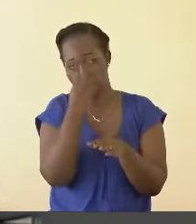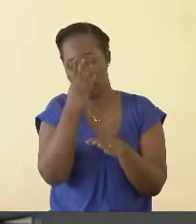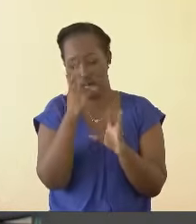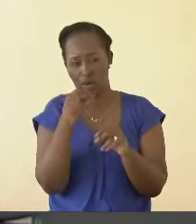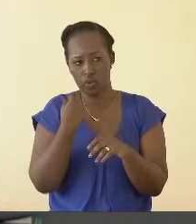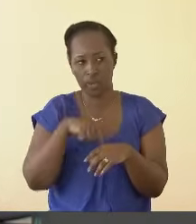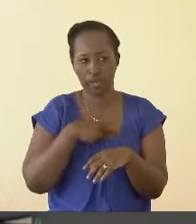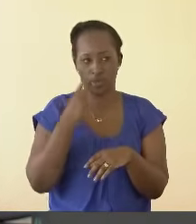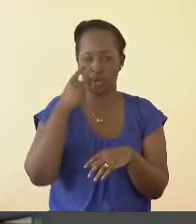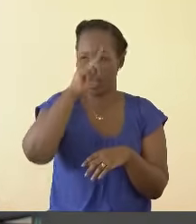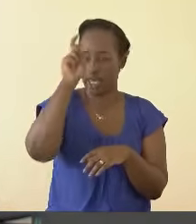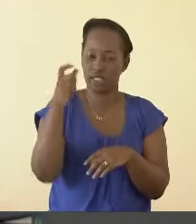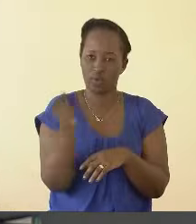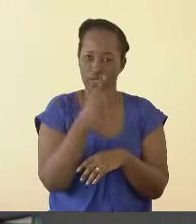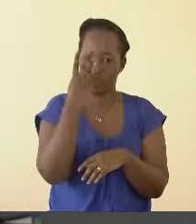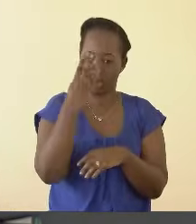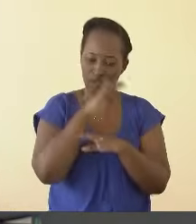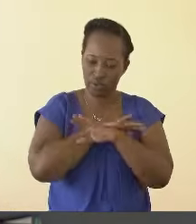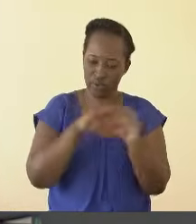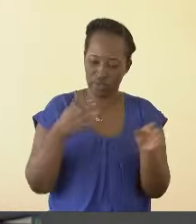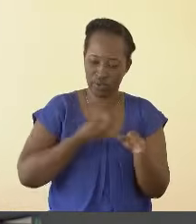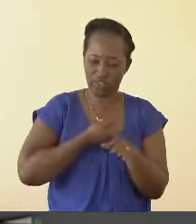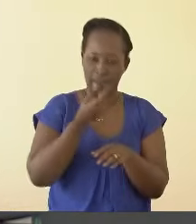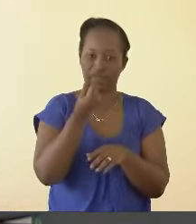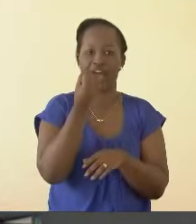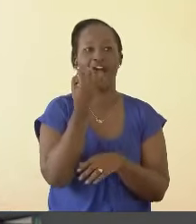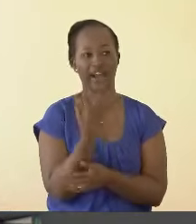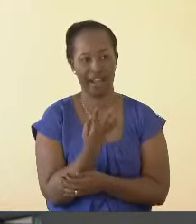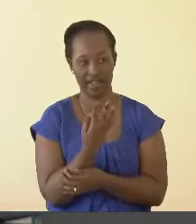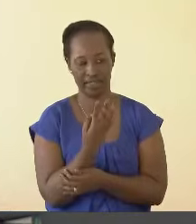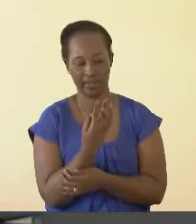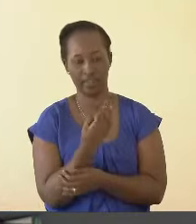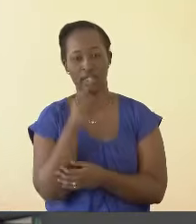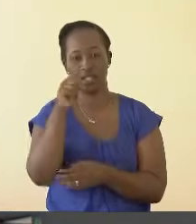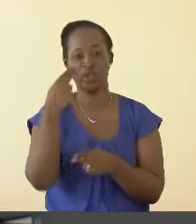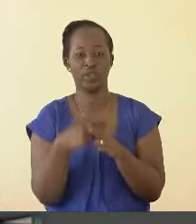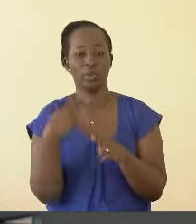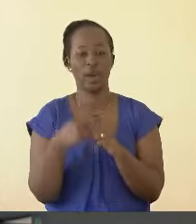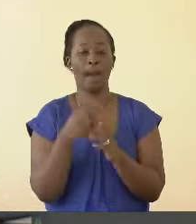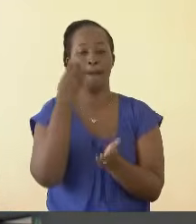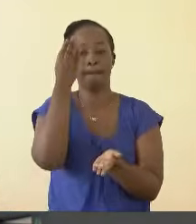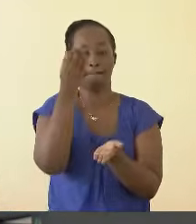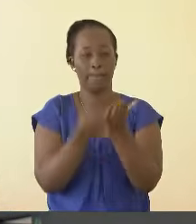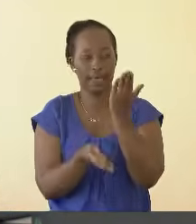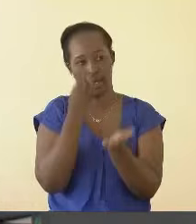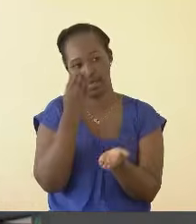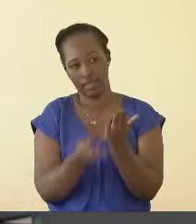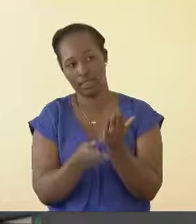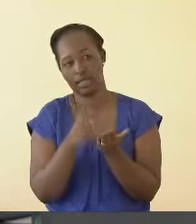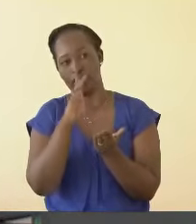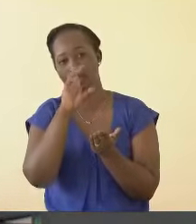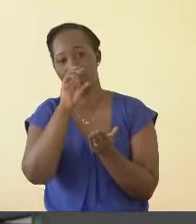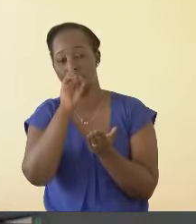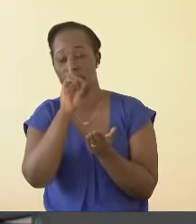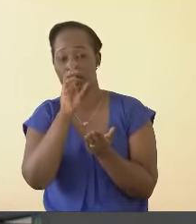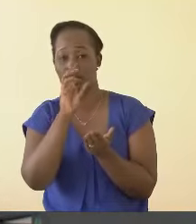we are finishing April with how much? And that will be now what we call the balance carried down. The balance carried down,